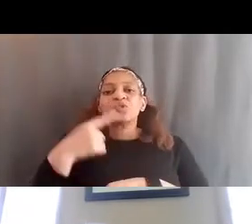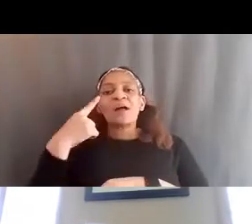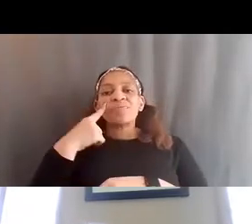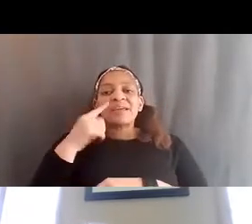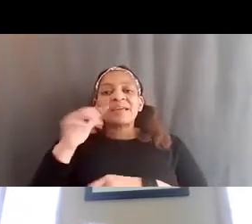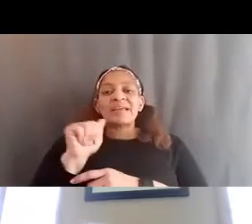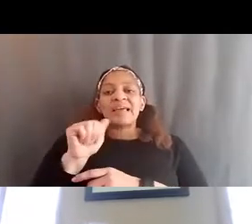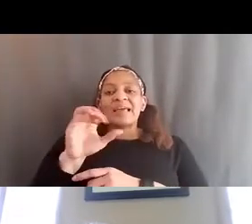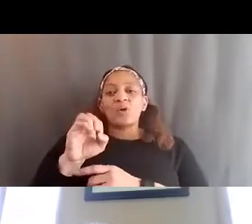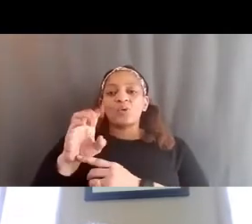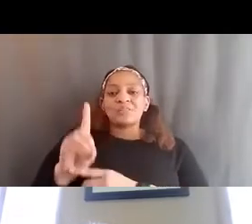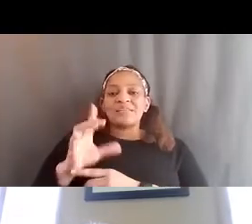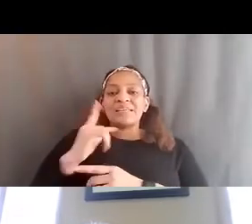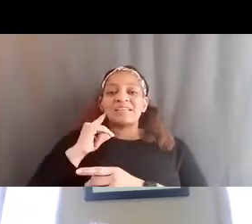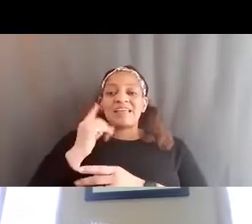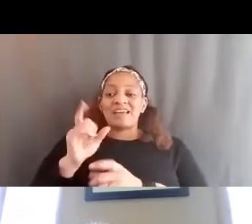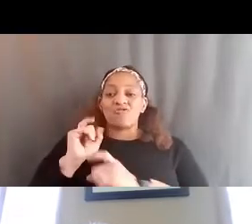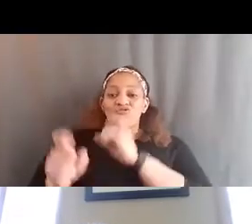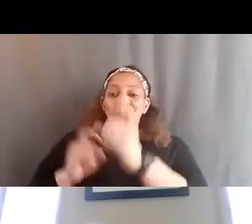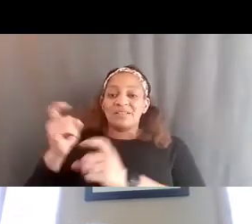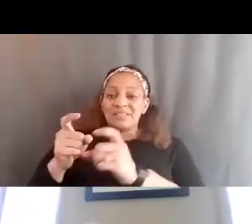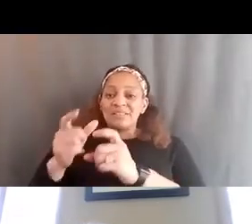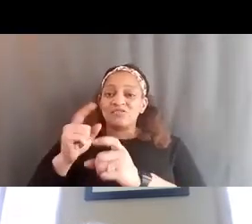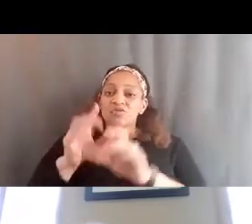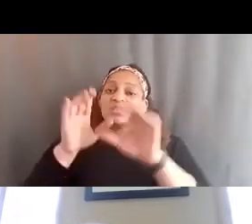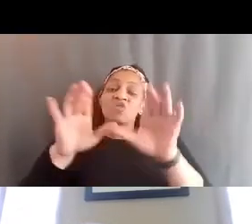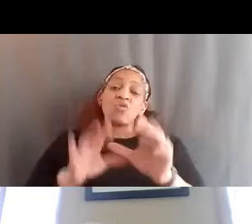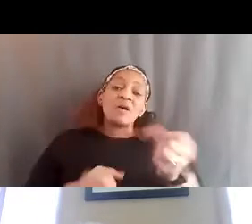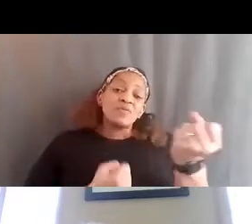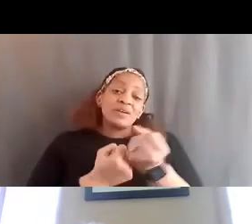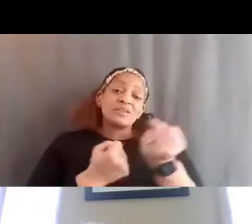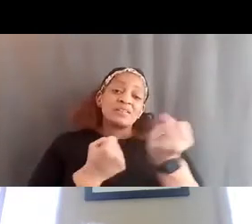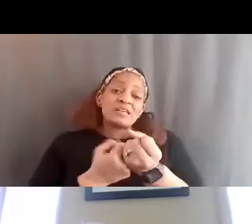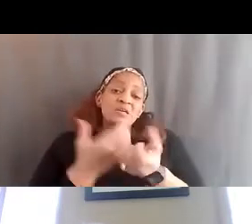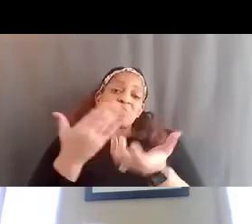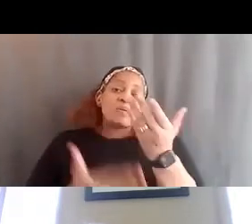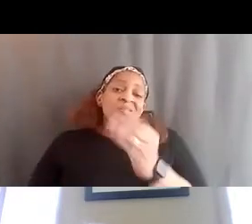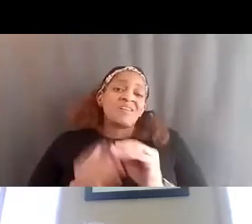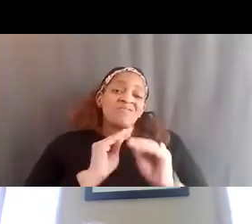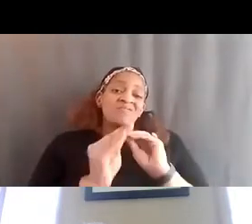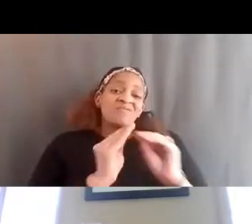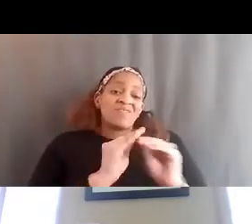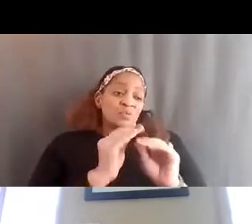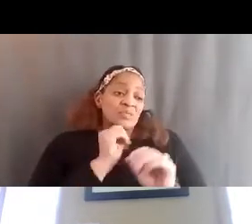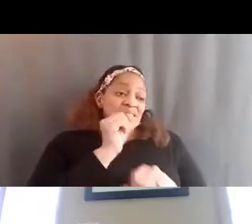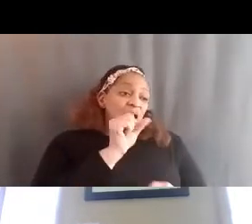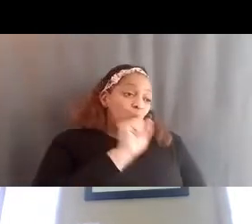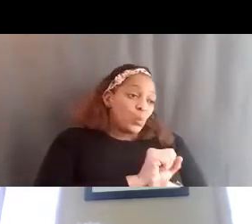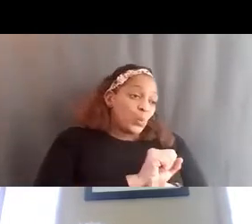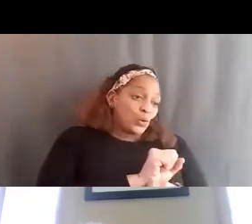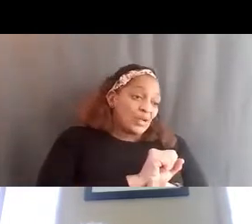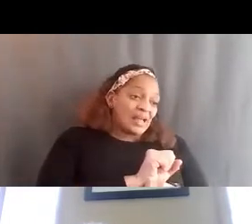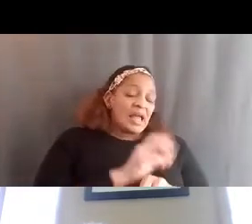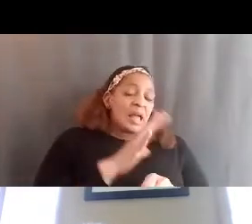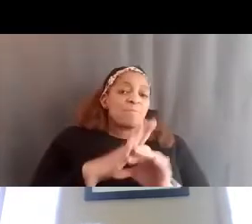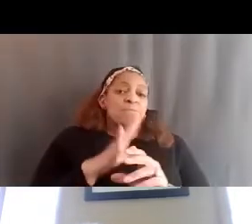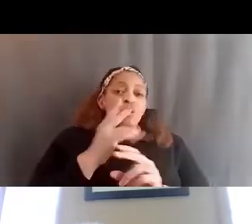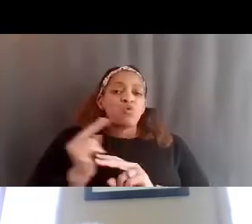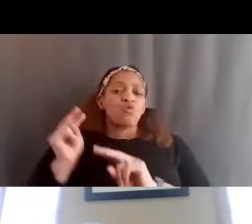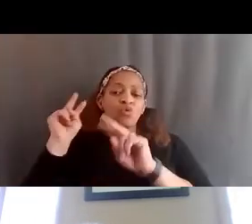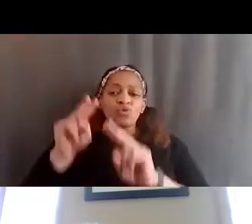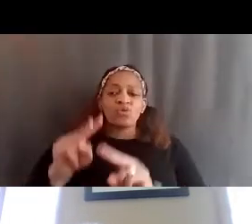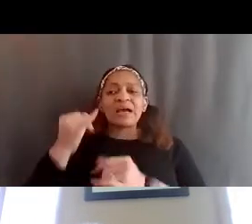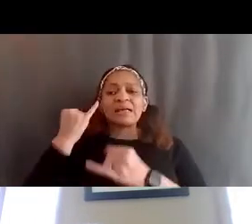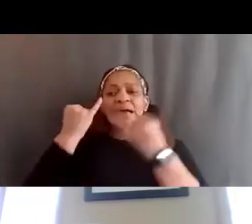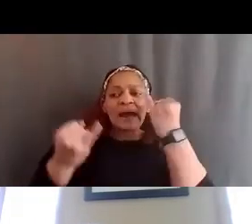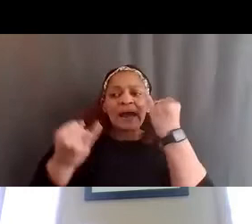and providers focused on fixing what's not working and looking at the ideas that are out there that do